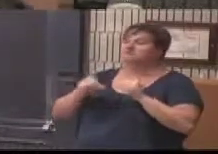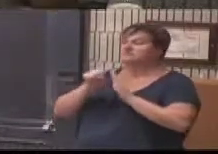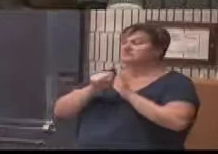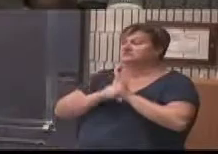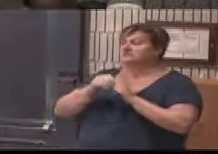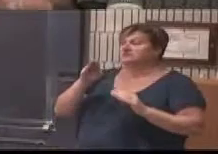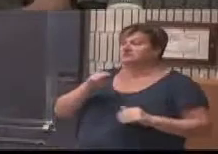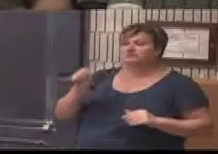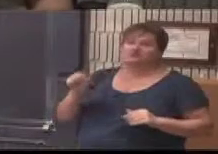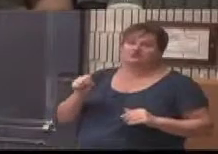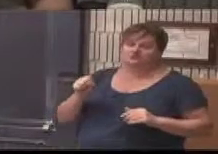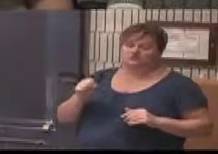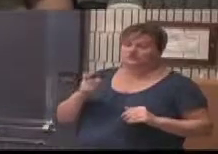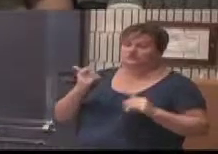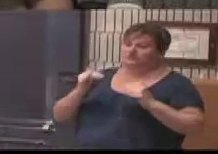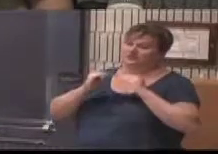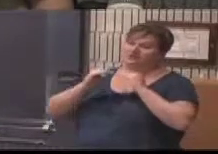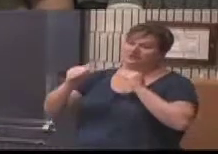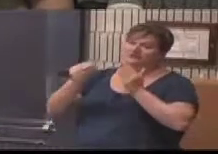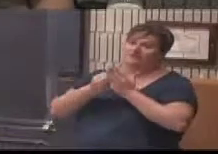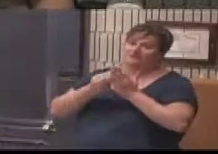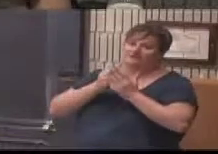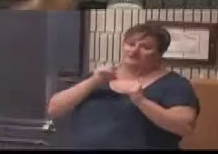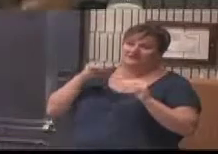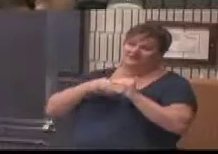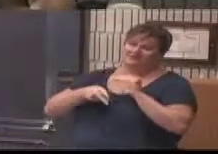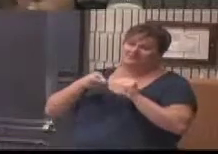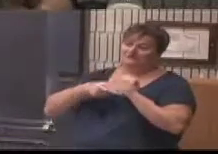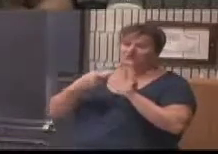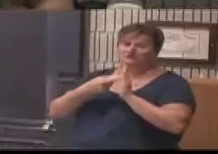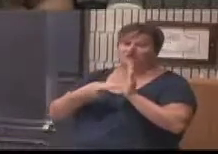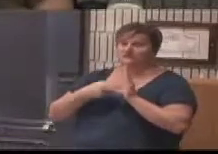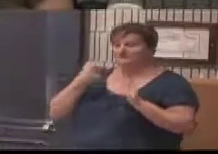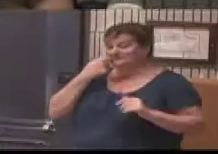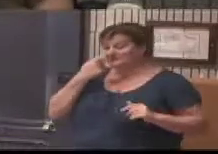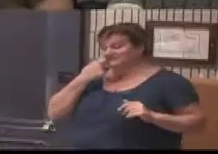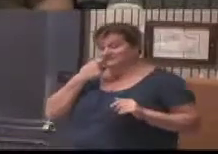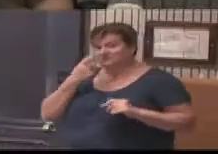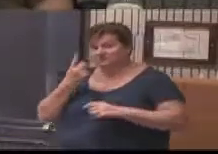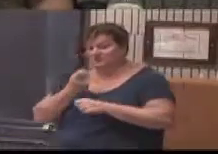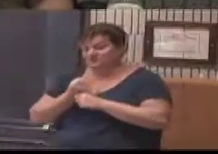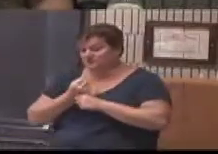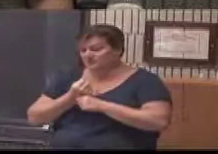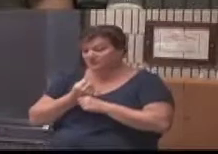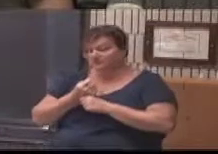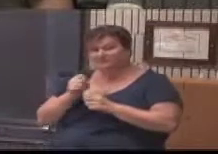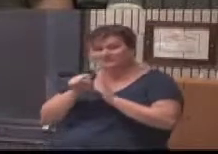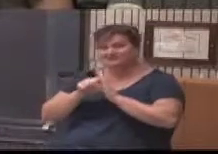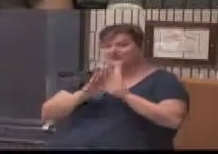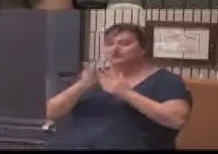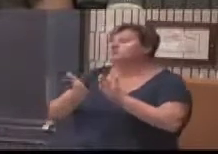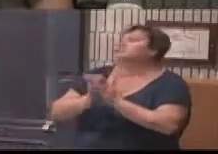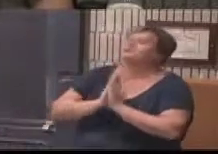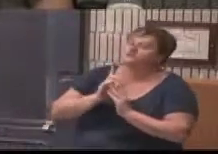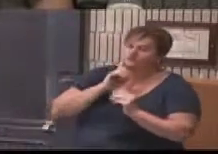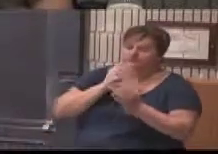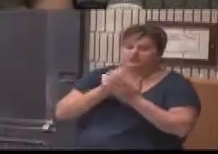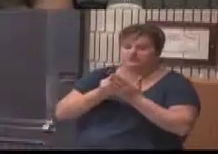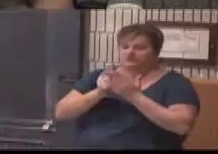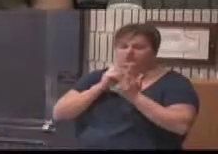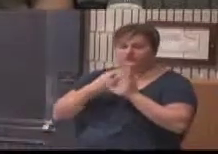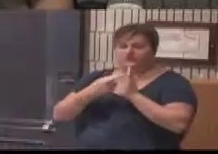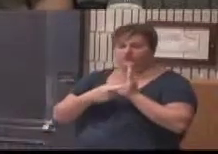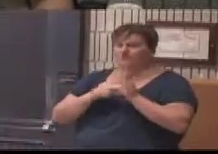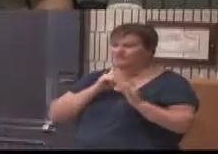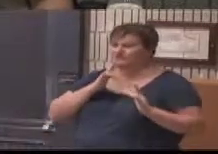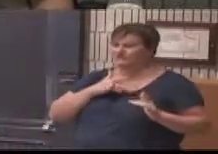we've had level funding and cutbacks in the registry. So this past year at the State House, that was one of the things we were asking for, was money for the registry. Because